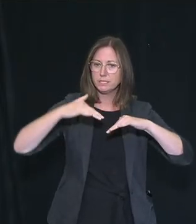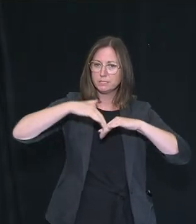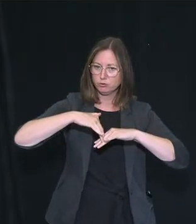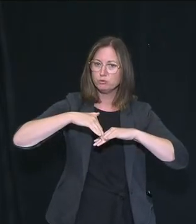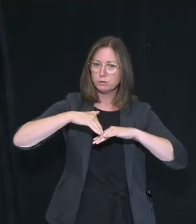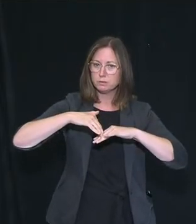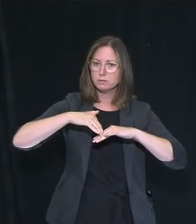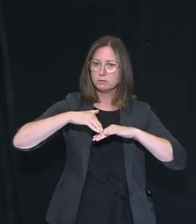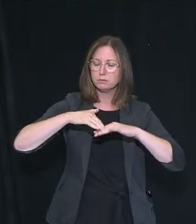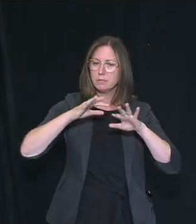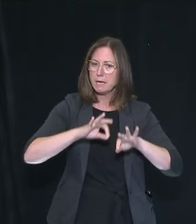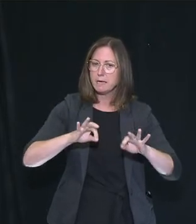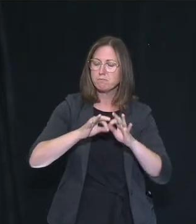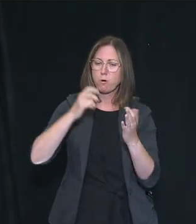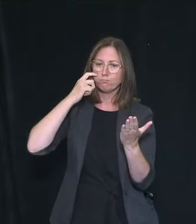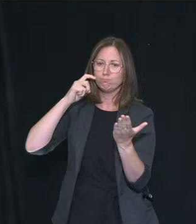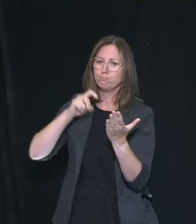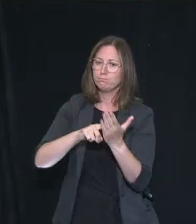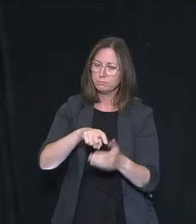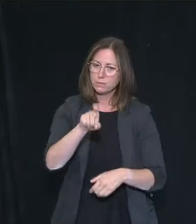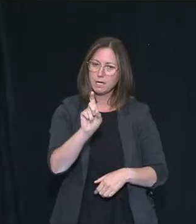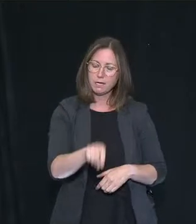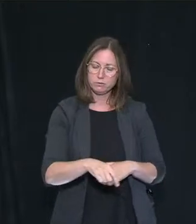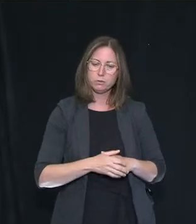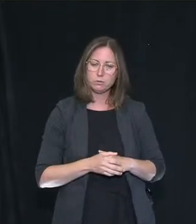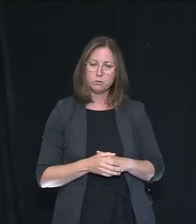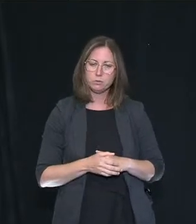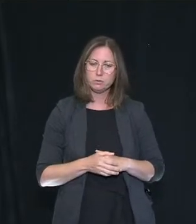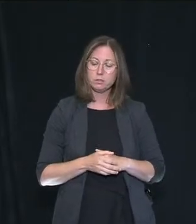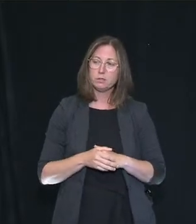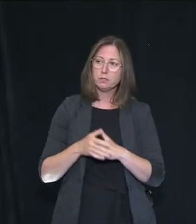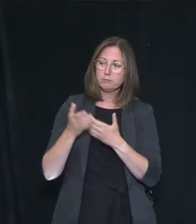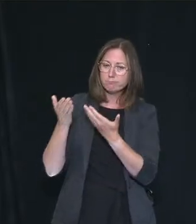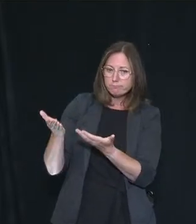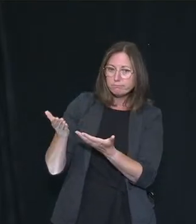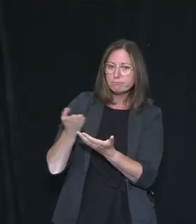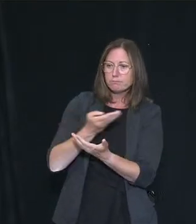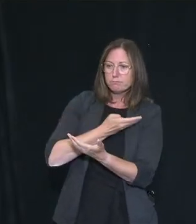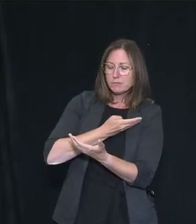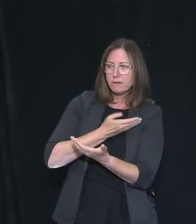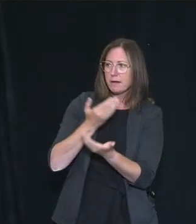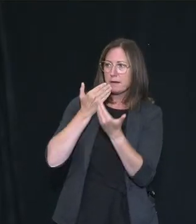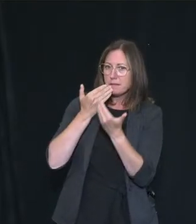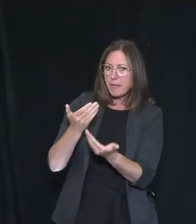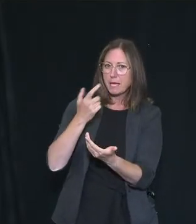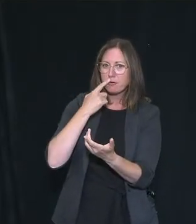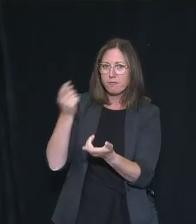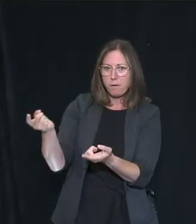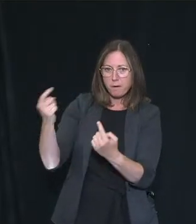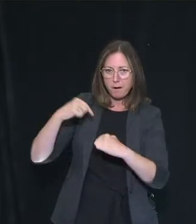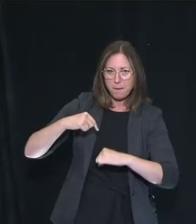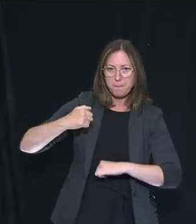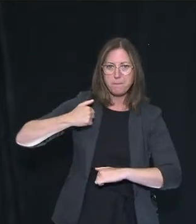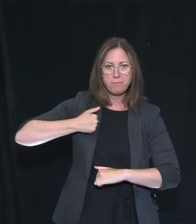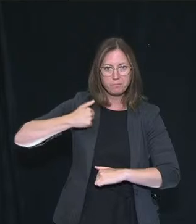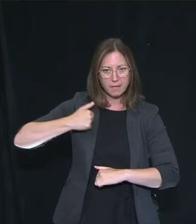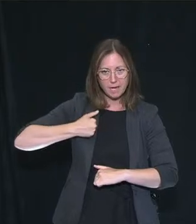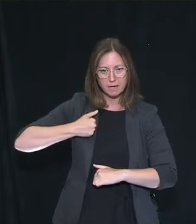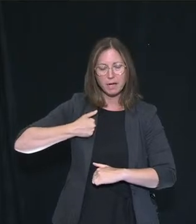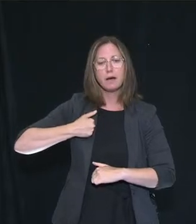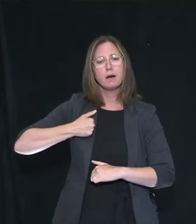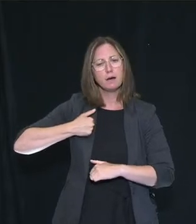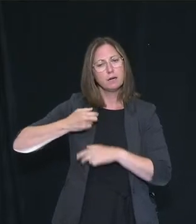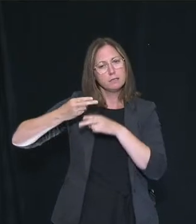important to acknowledge this. Your Holiness, thank you for making this visit to Canada on what you